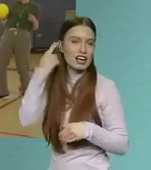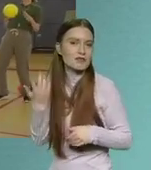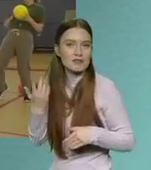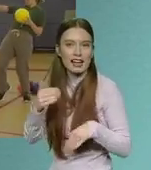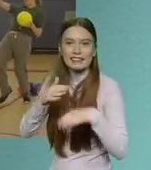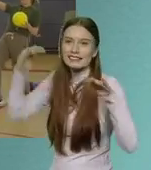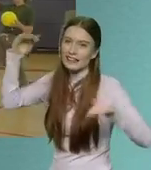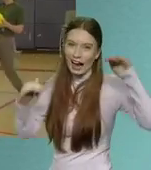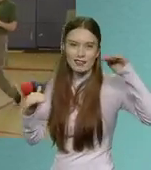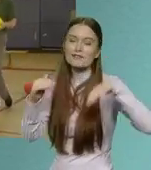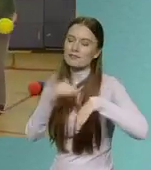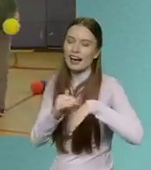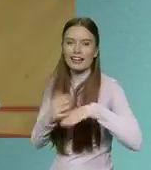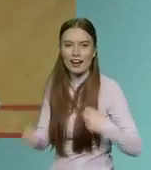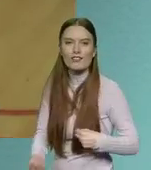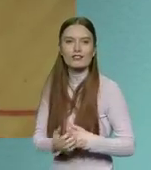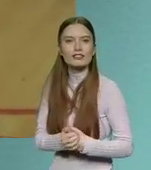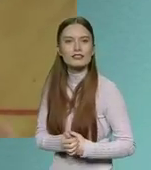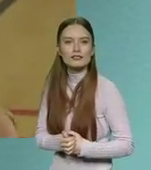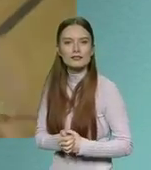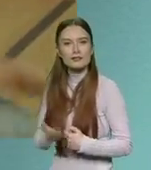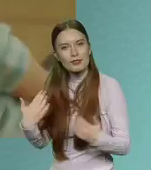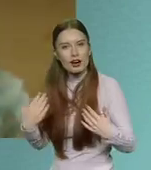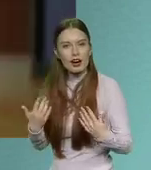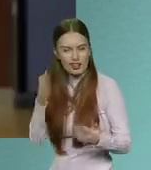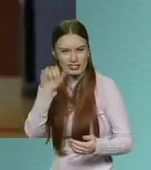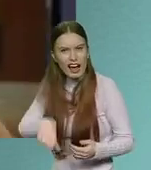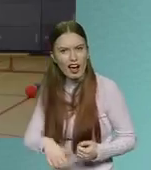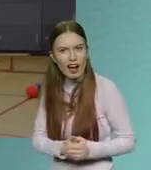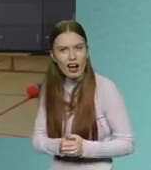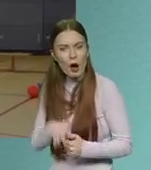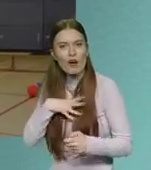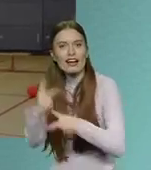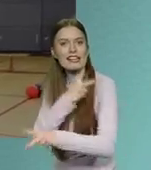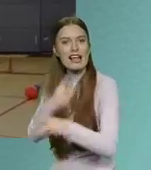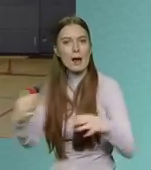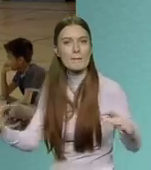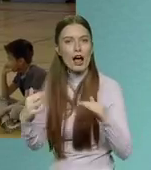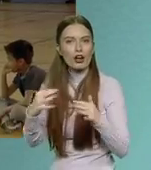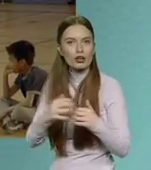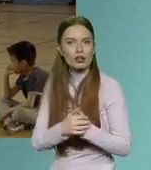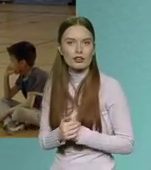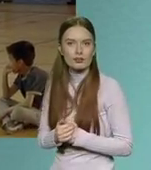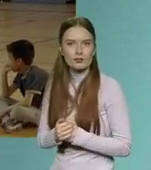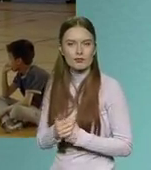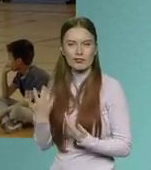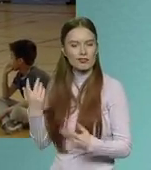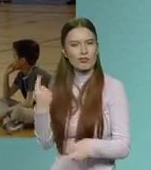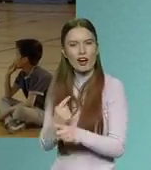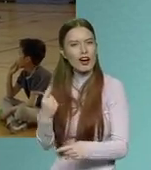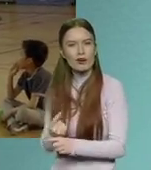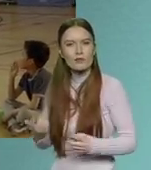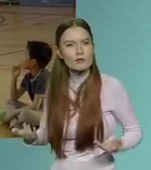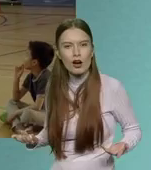matter. Come on. Yes, it does. Rematch! What are you talking about,